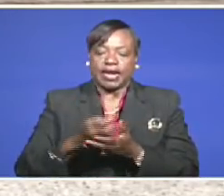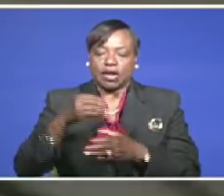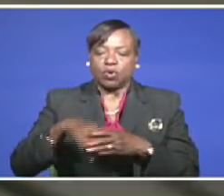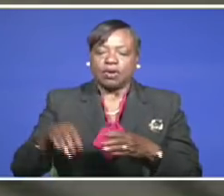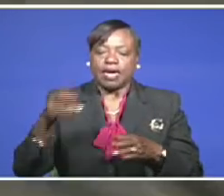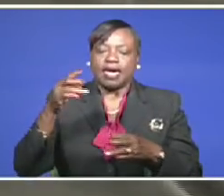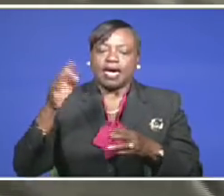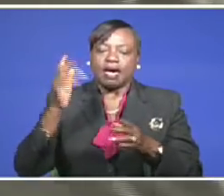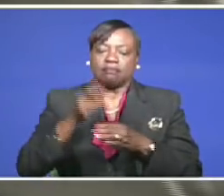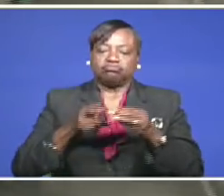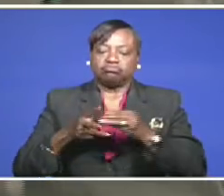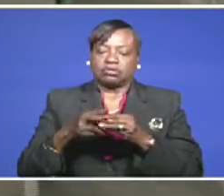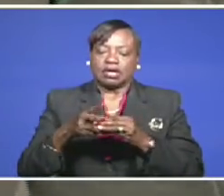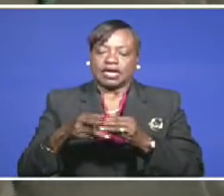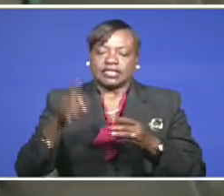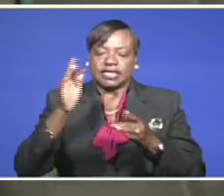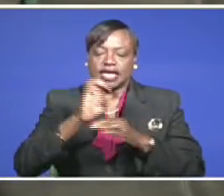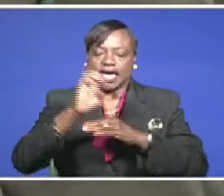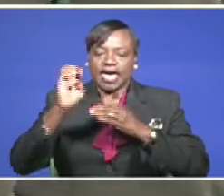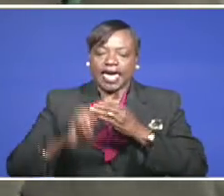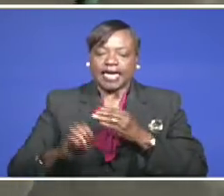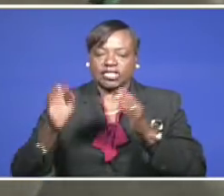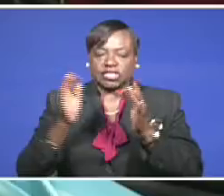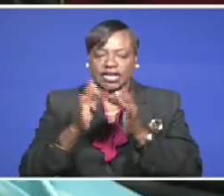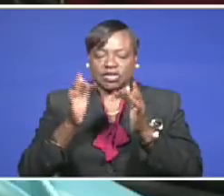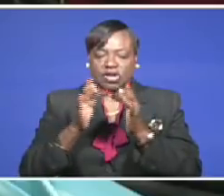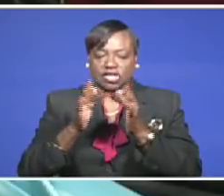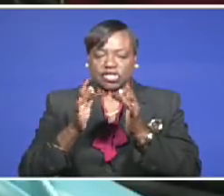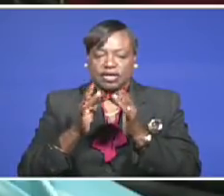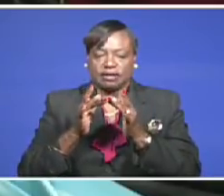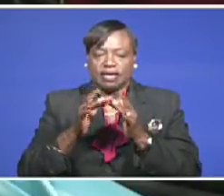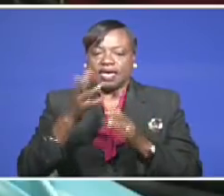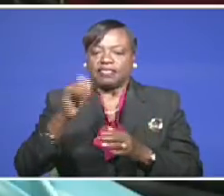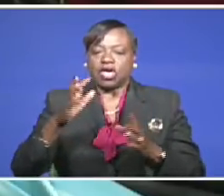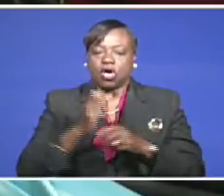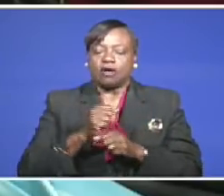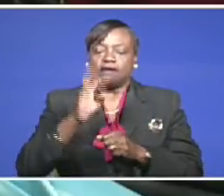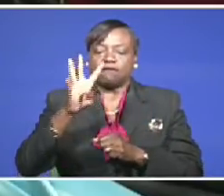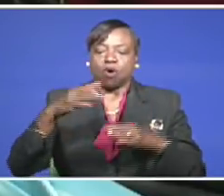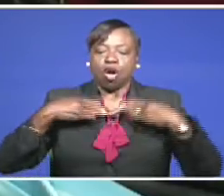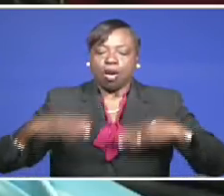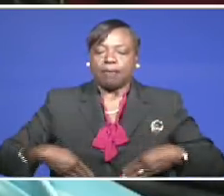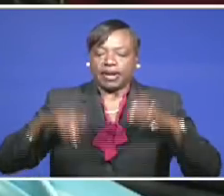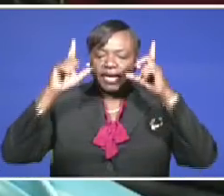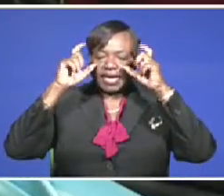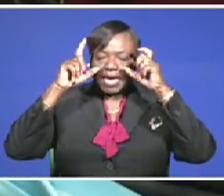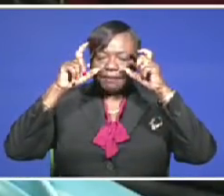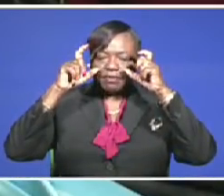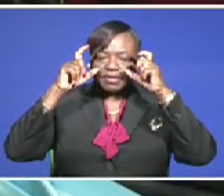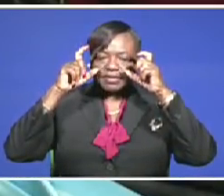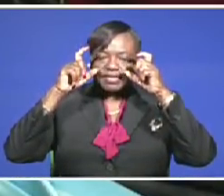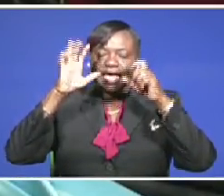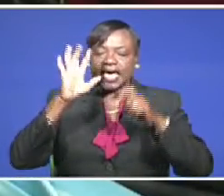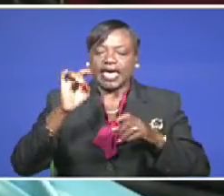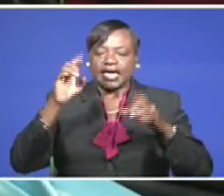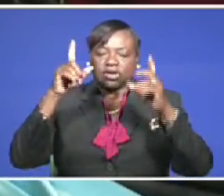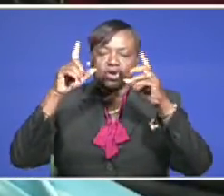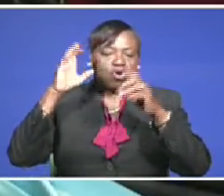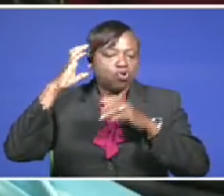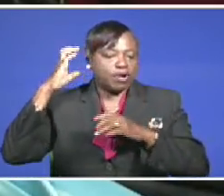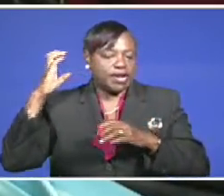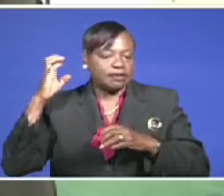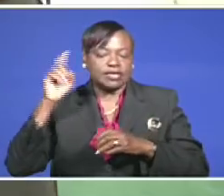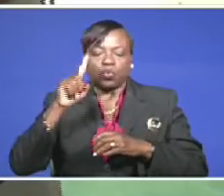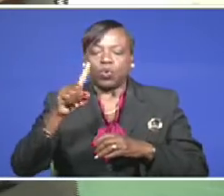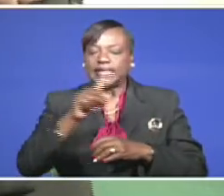technology. Tech Advance Company donated 4 body cameras, 8 I-303 radios, and 1 dash cam to